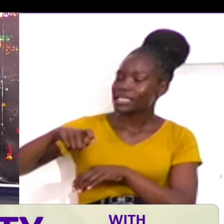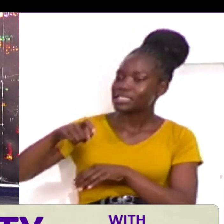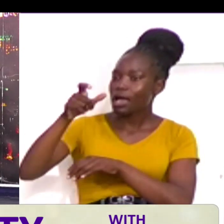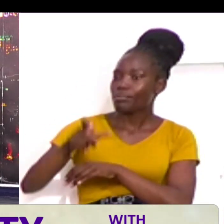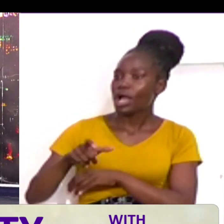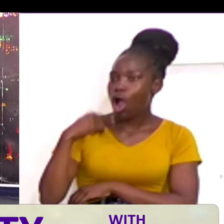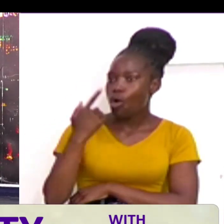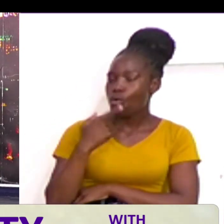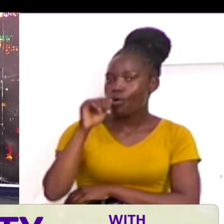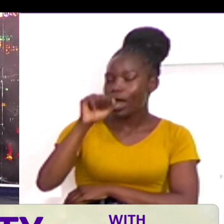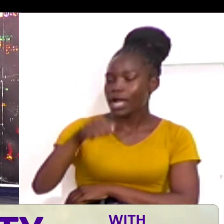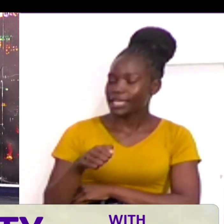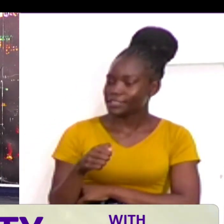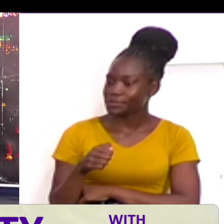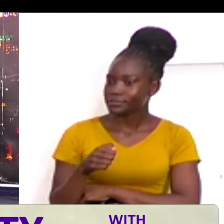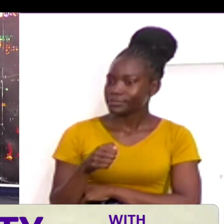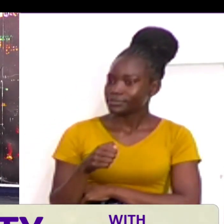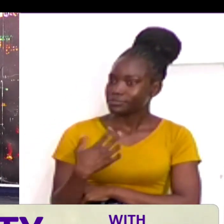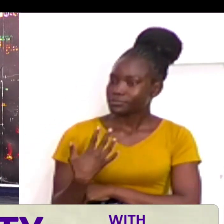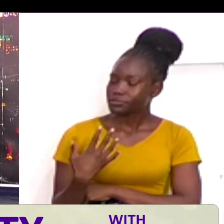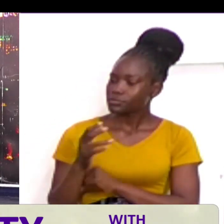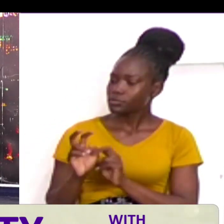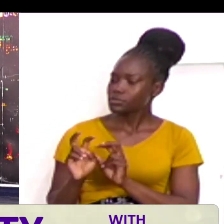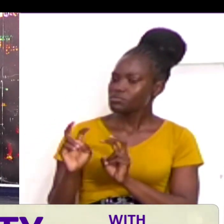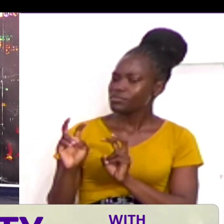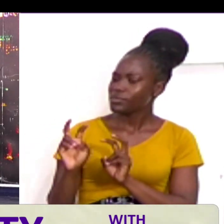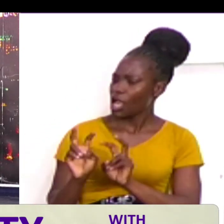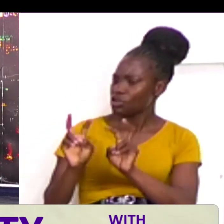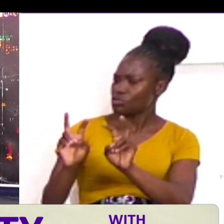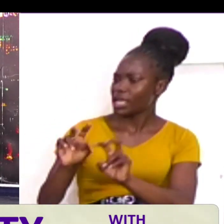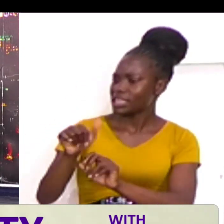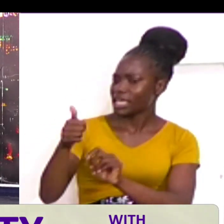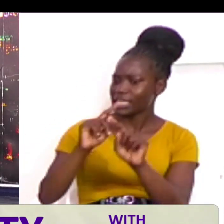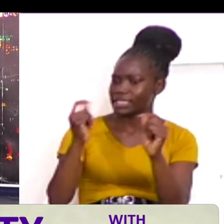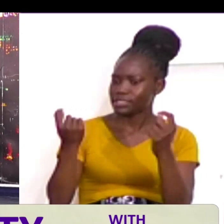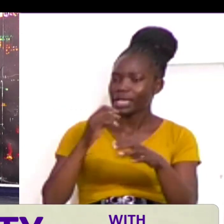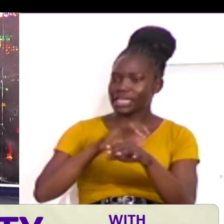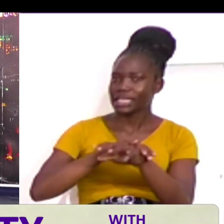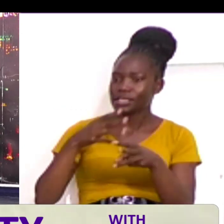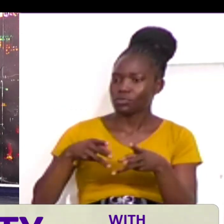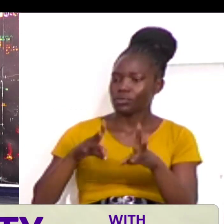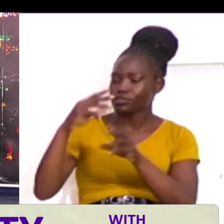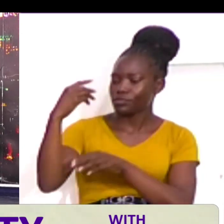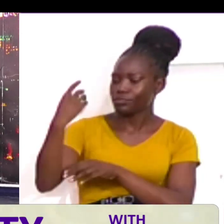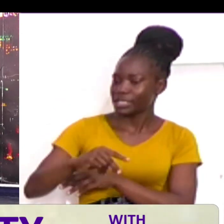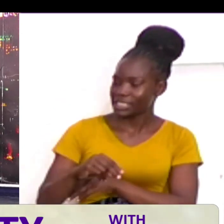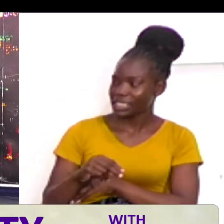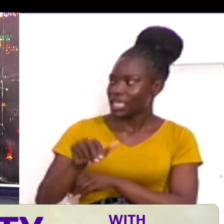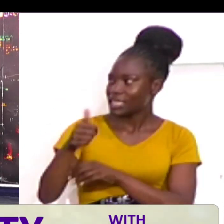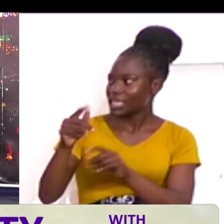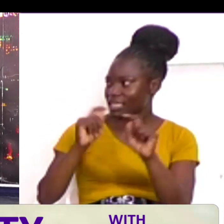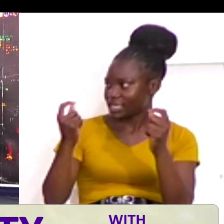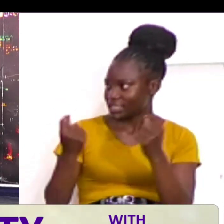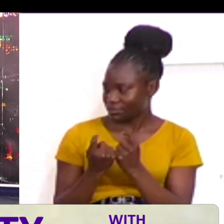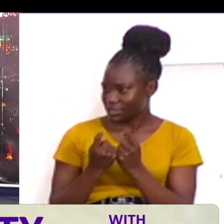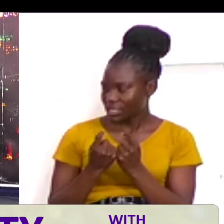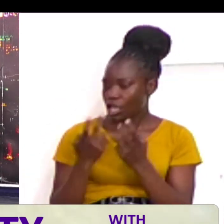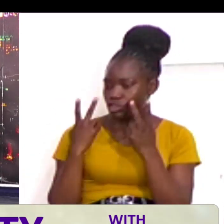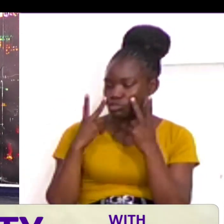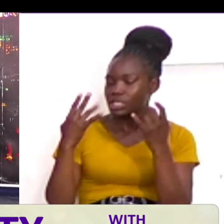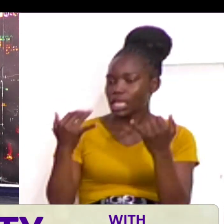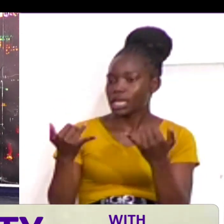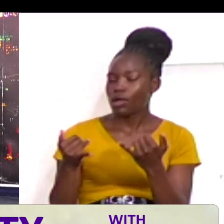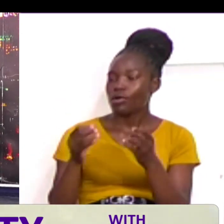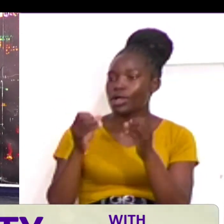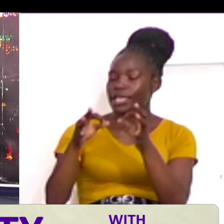can look at the opponent and find ways of beating them severally. Right. You see, nowadays